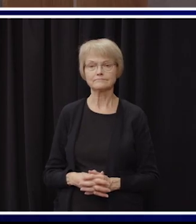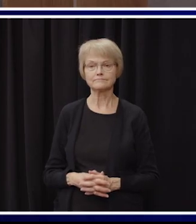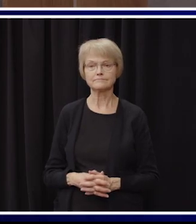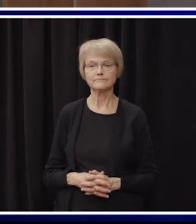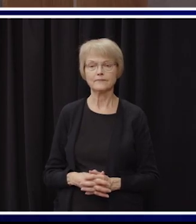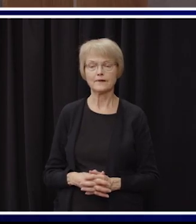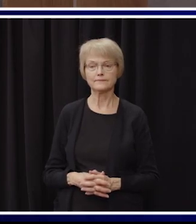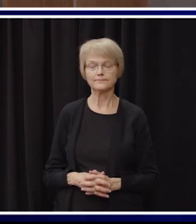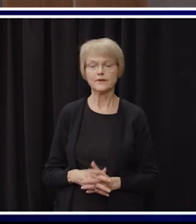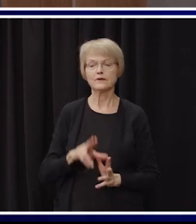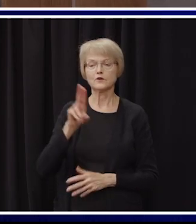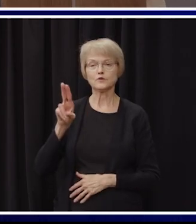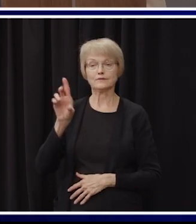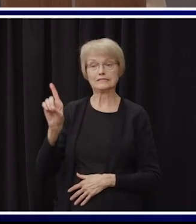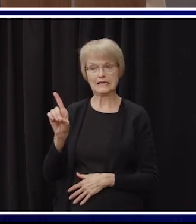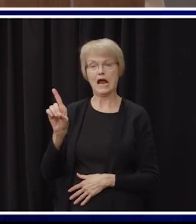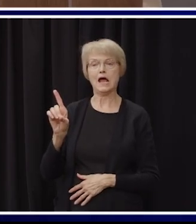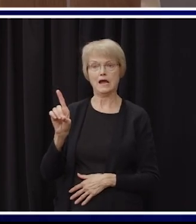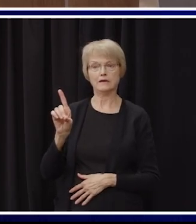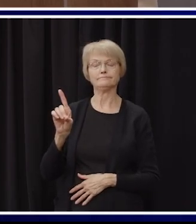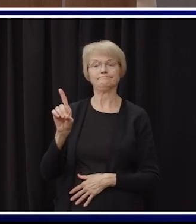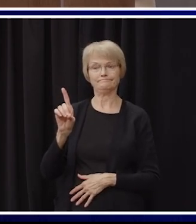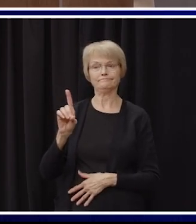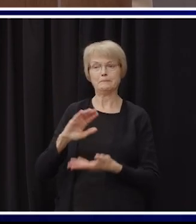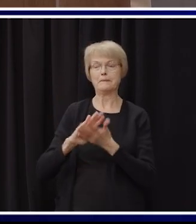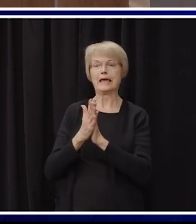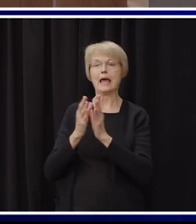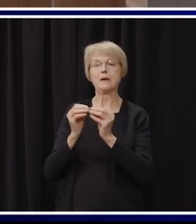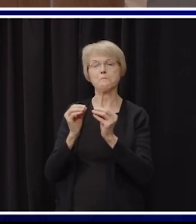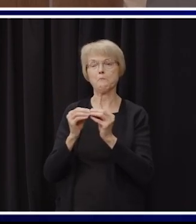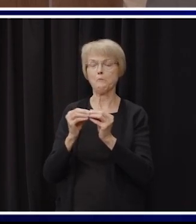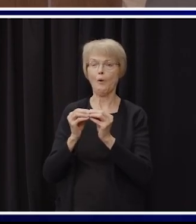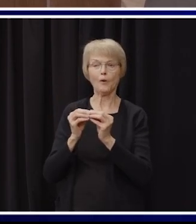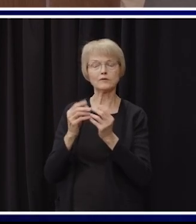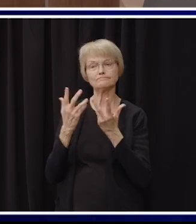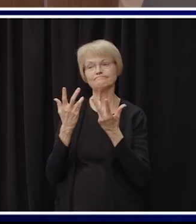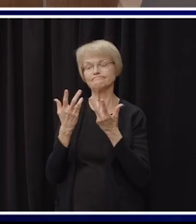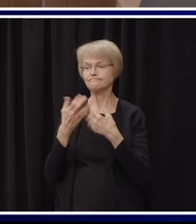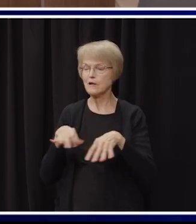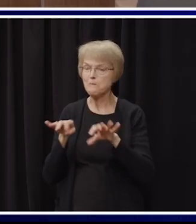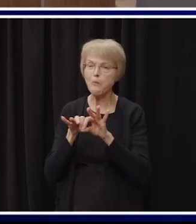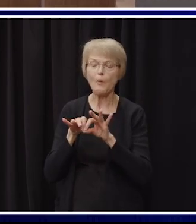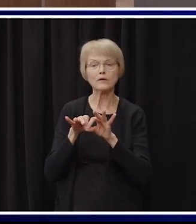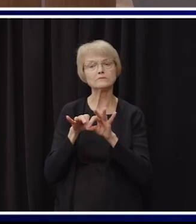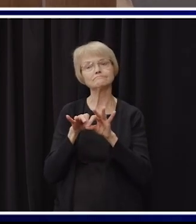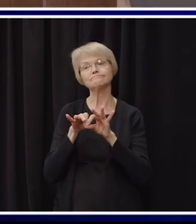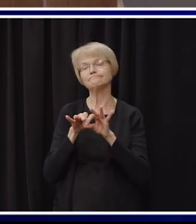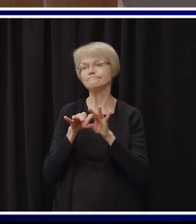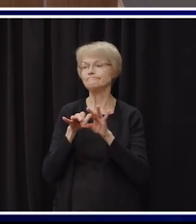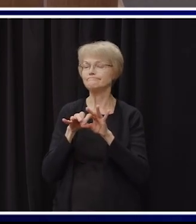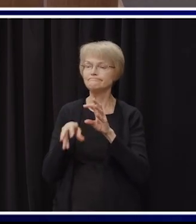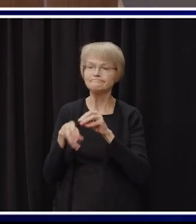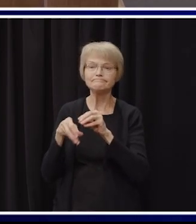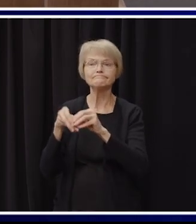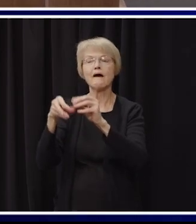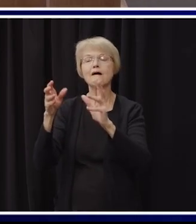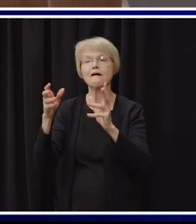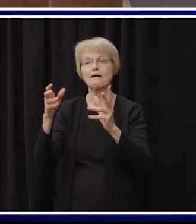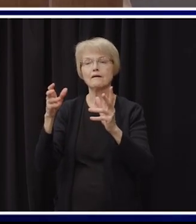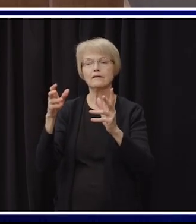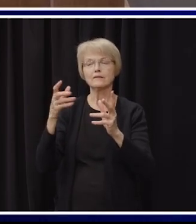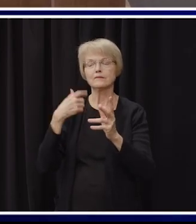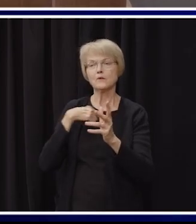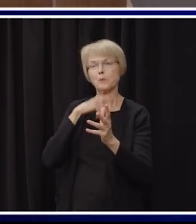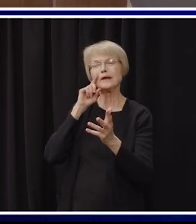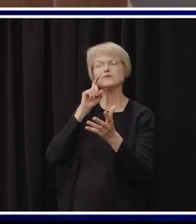As universal design became more prevalent for us, we began to become noticed,